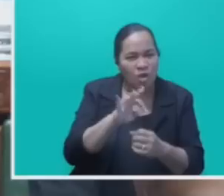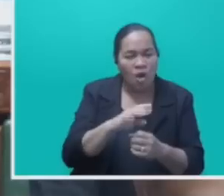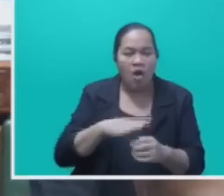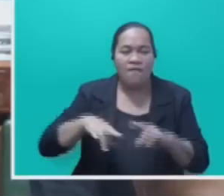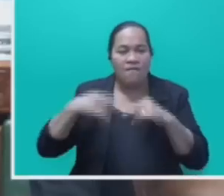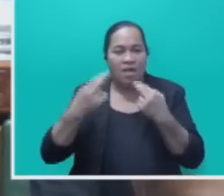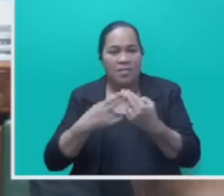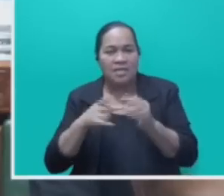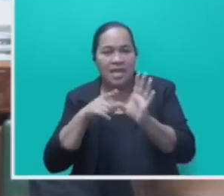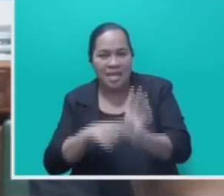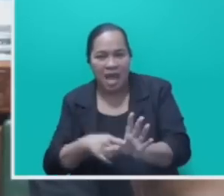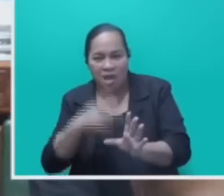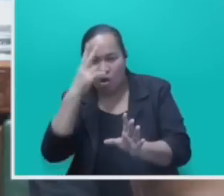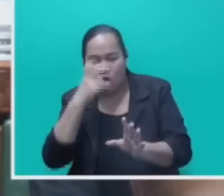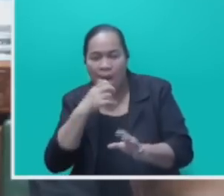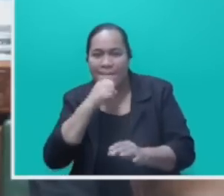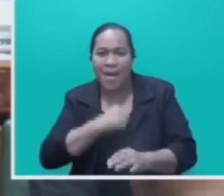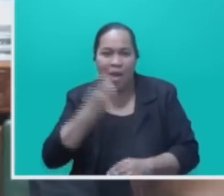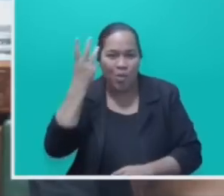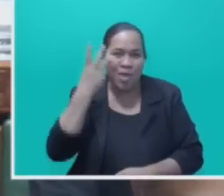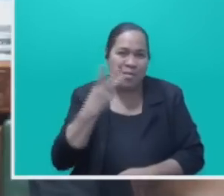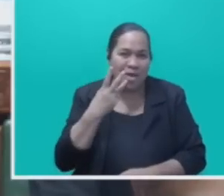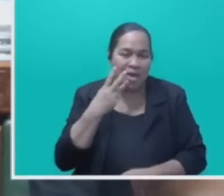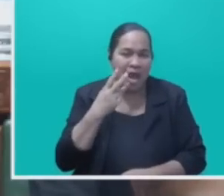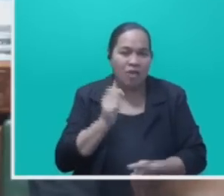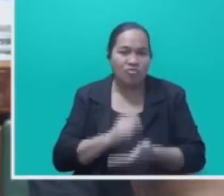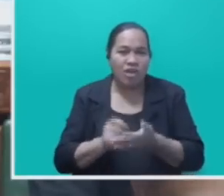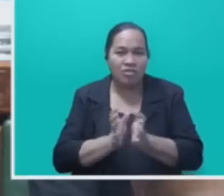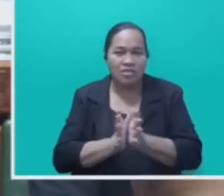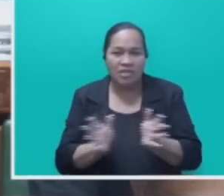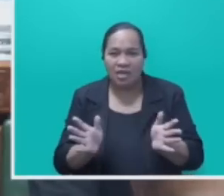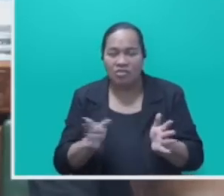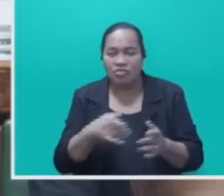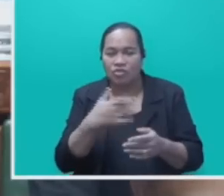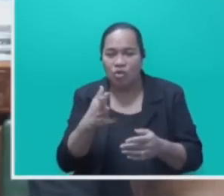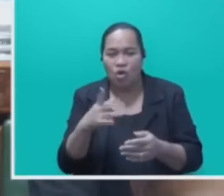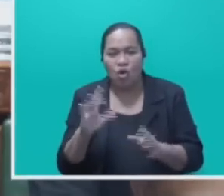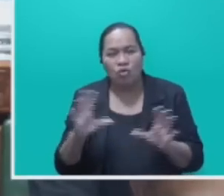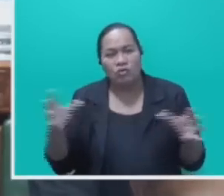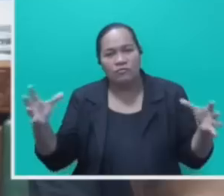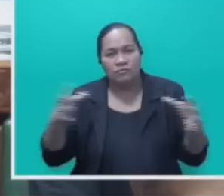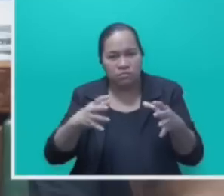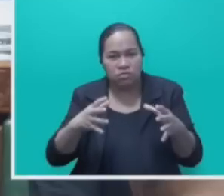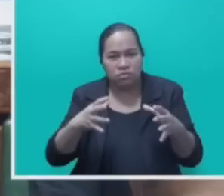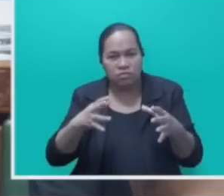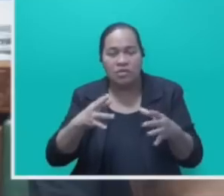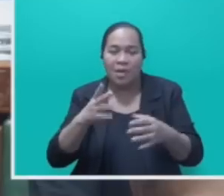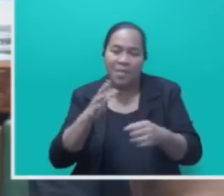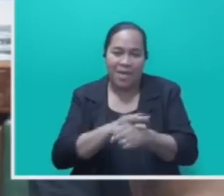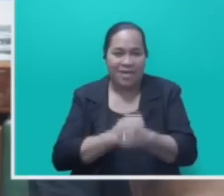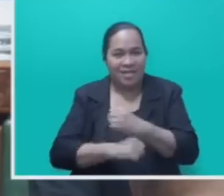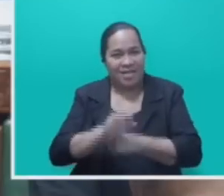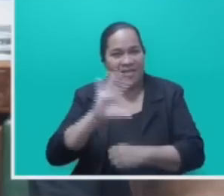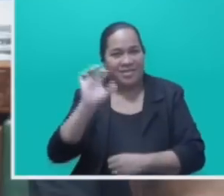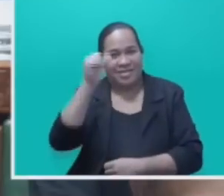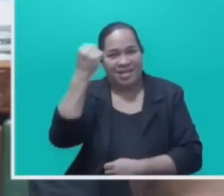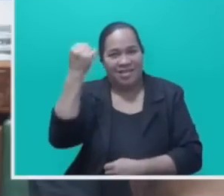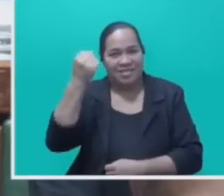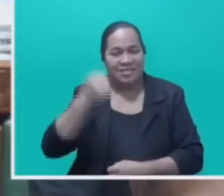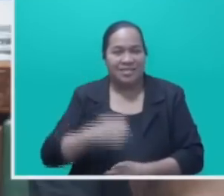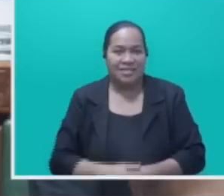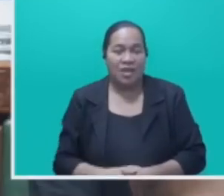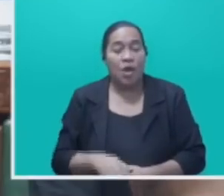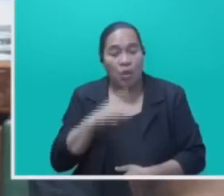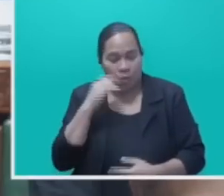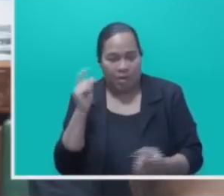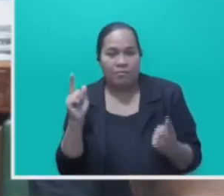the men and women, and our General Secretary, who all combined to make our electoral campaign a success. We will be